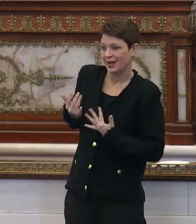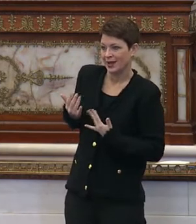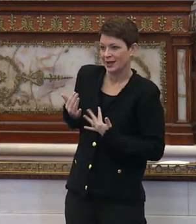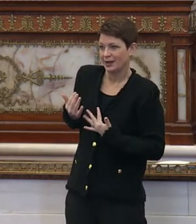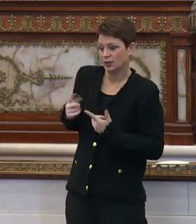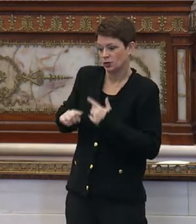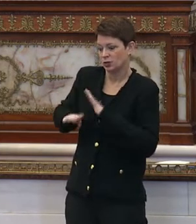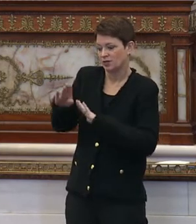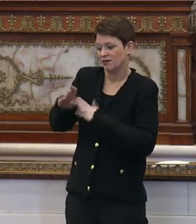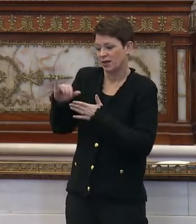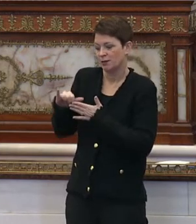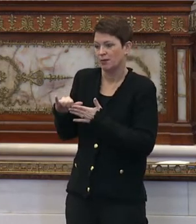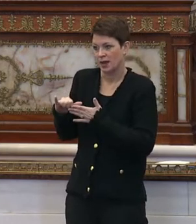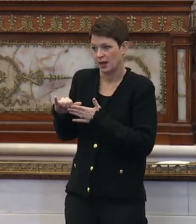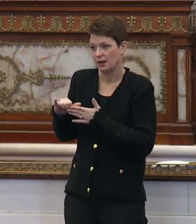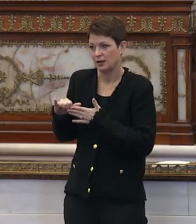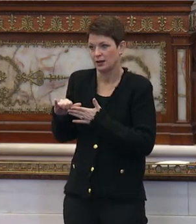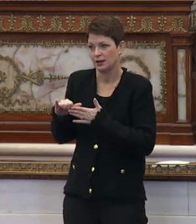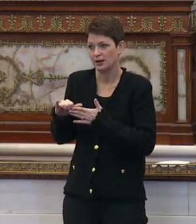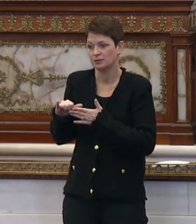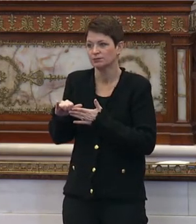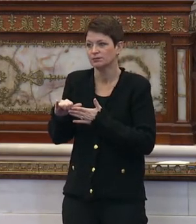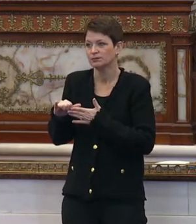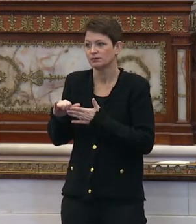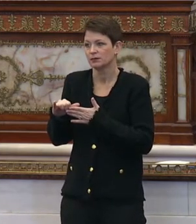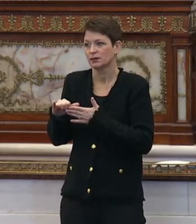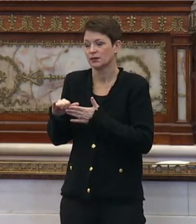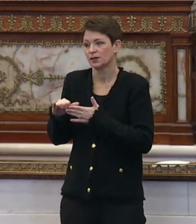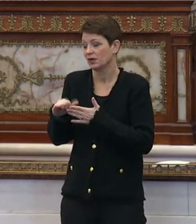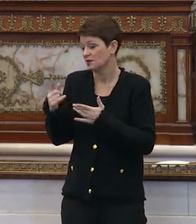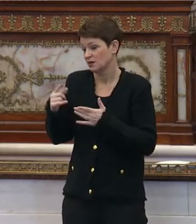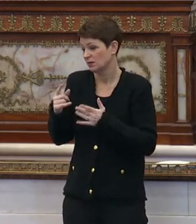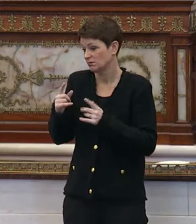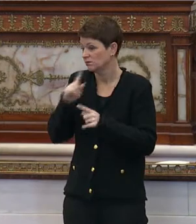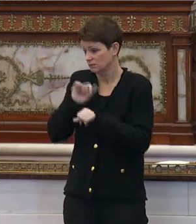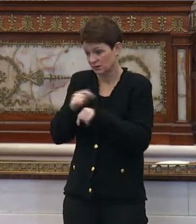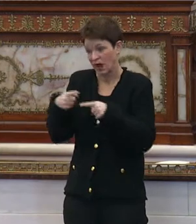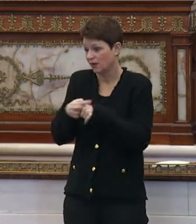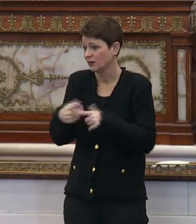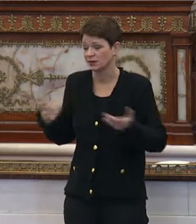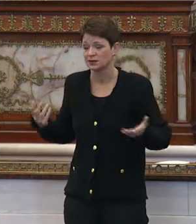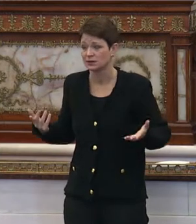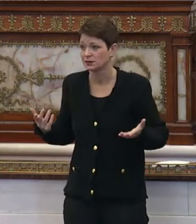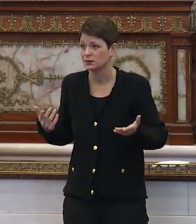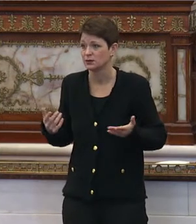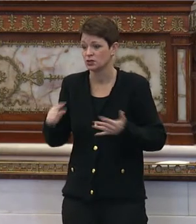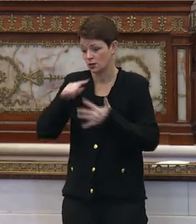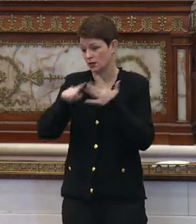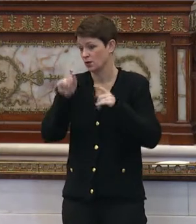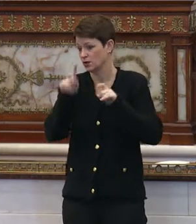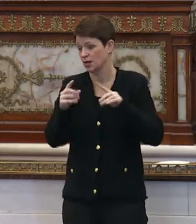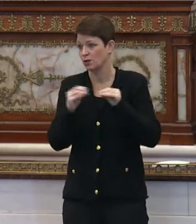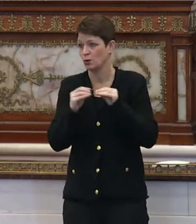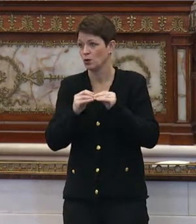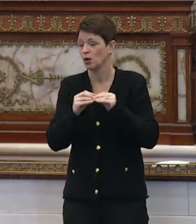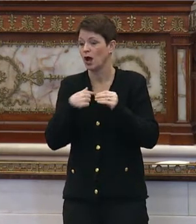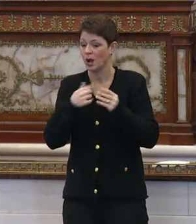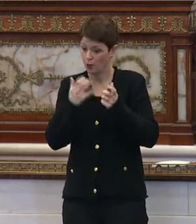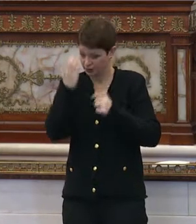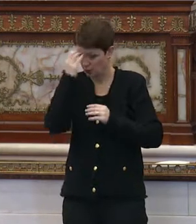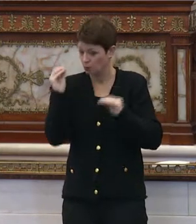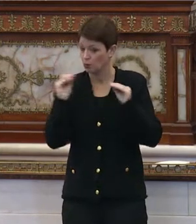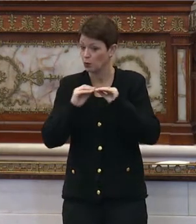to develop that. And it is an inherent conflict. So all those questions and more, inquiring minds want